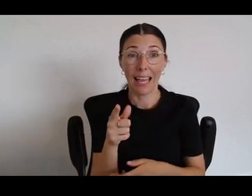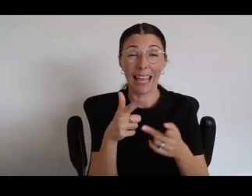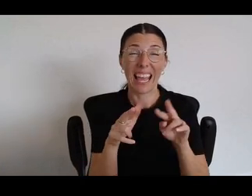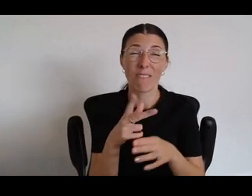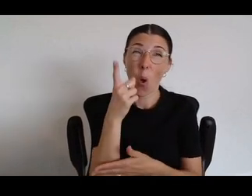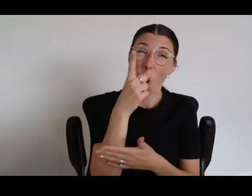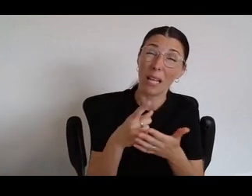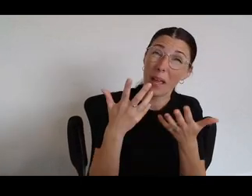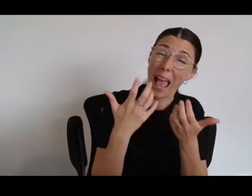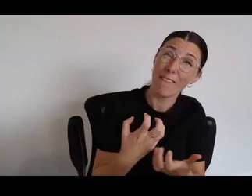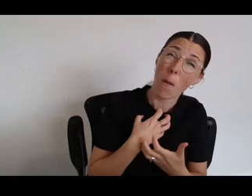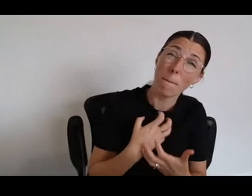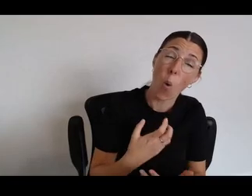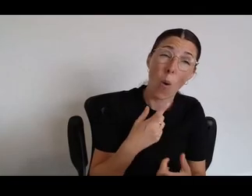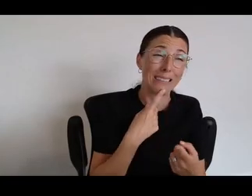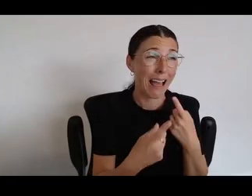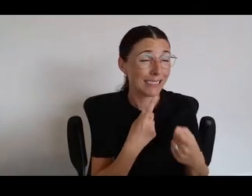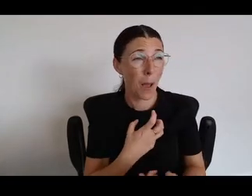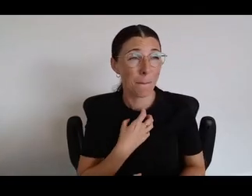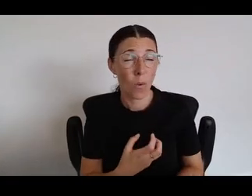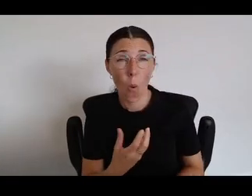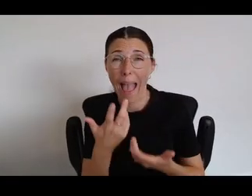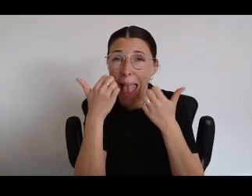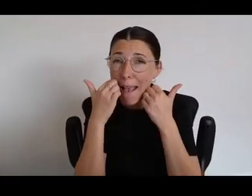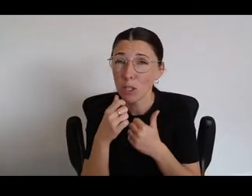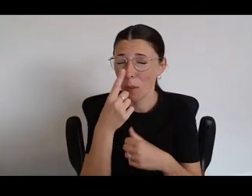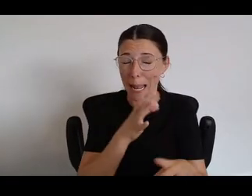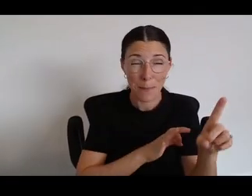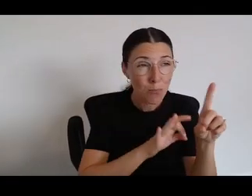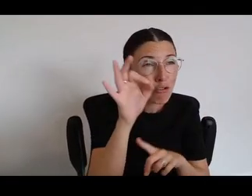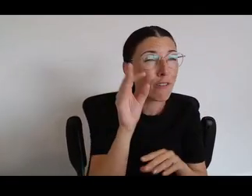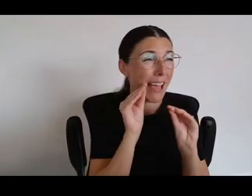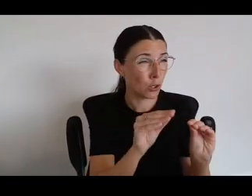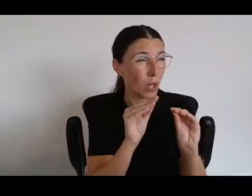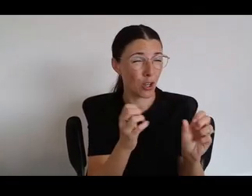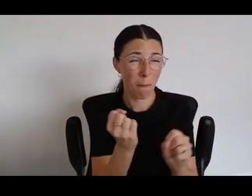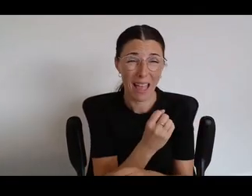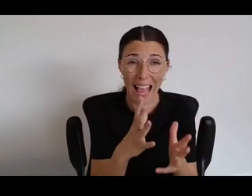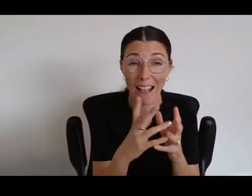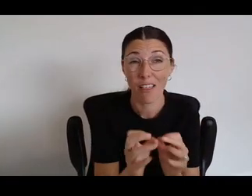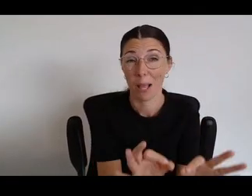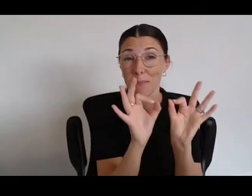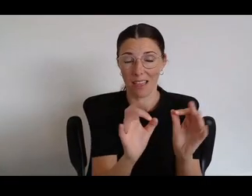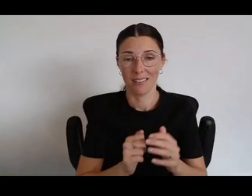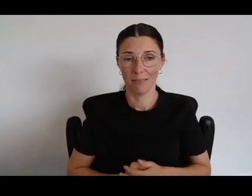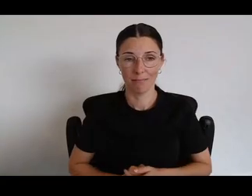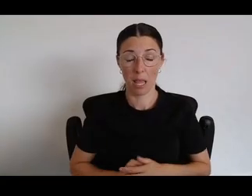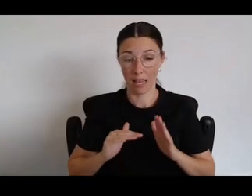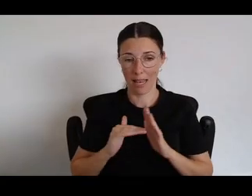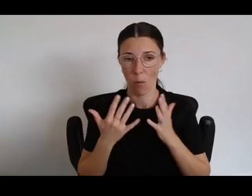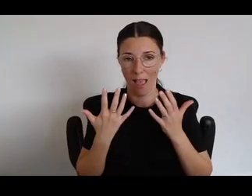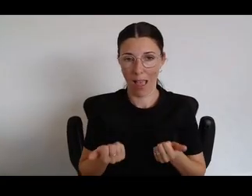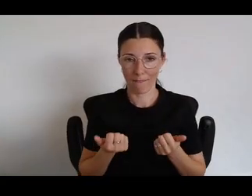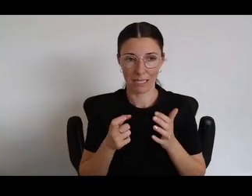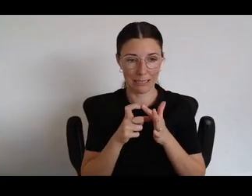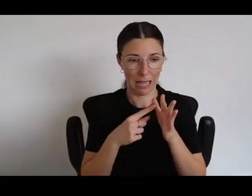evidence, we would be able to improve education and make everything blossom. Now we have all this data and all this evidence,